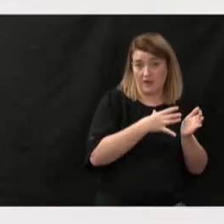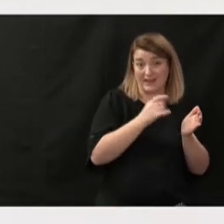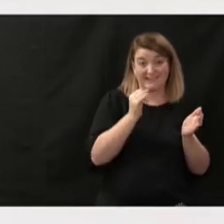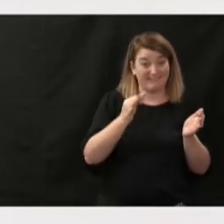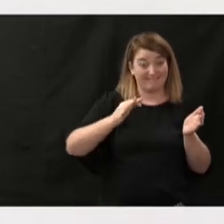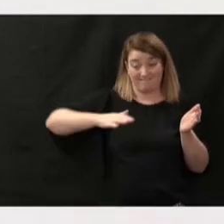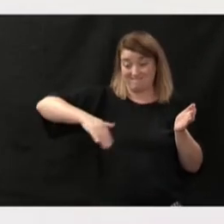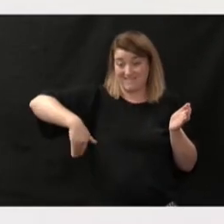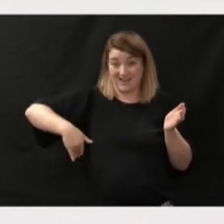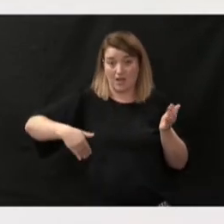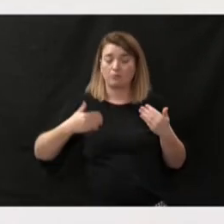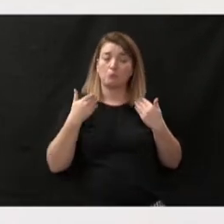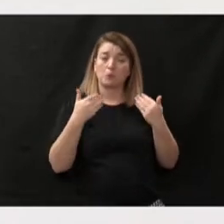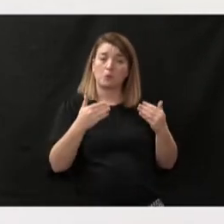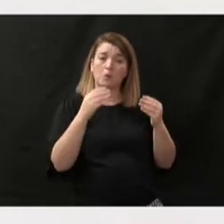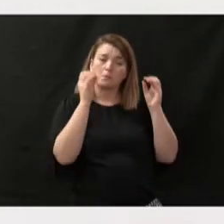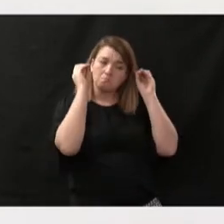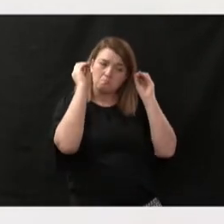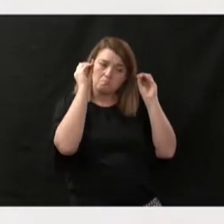For example,